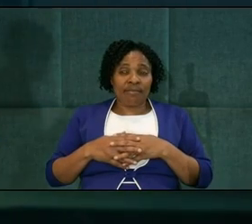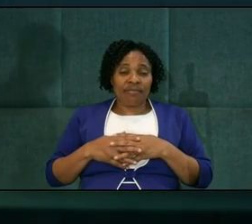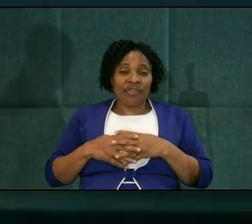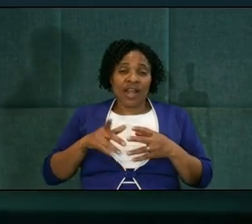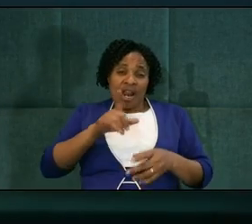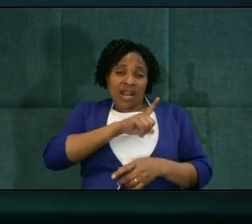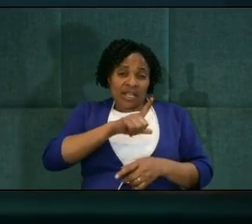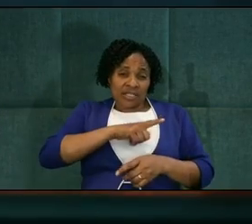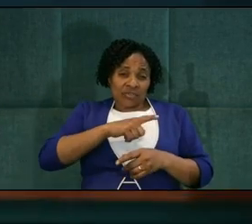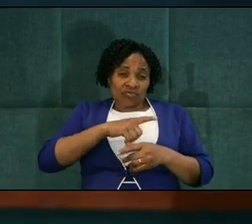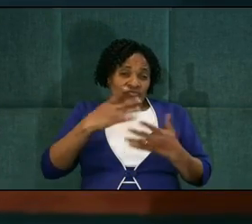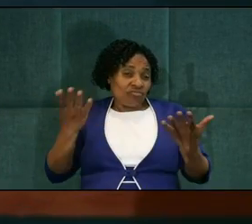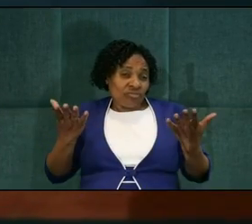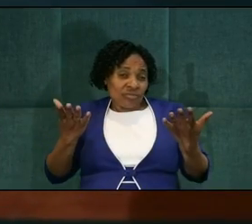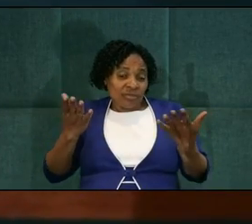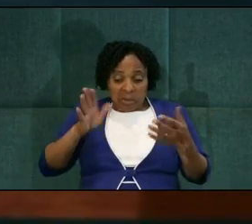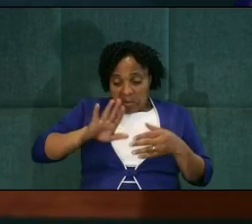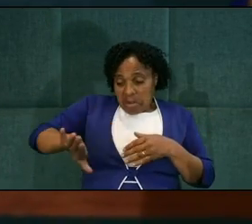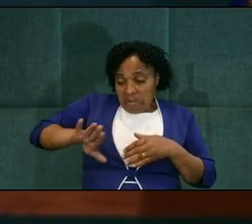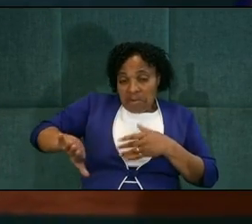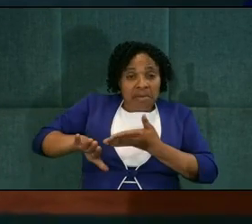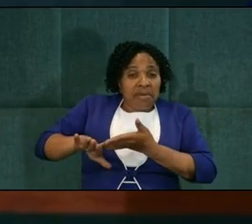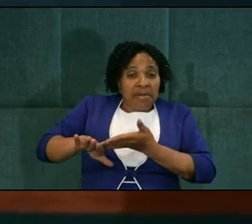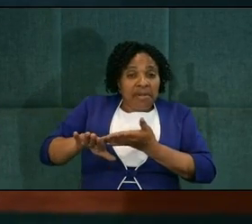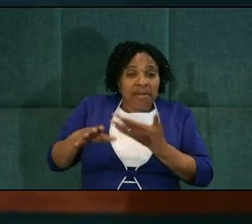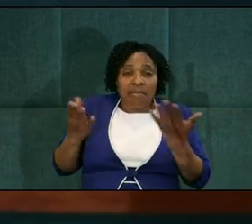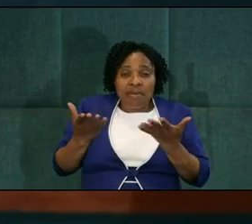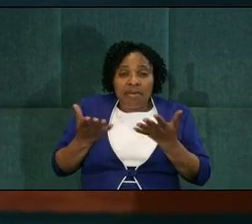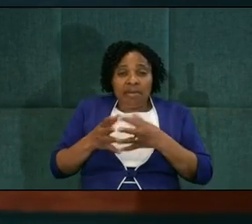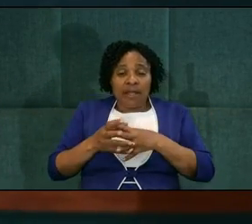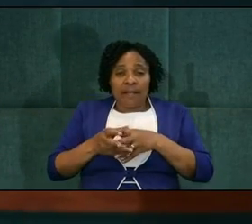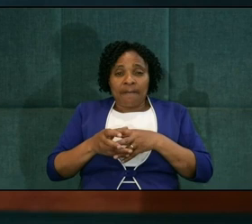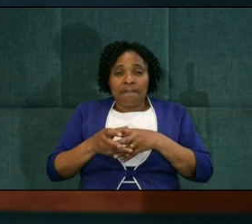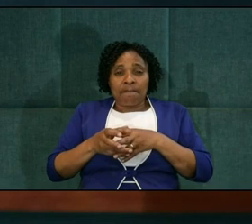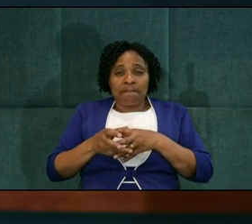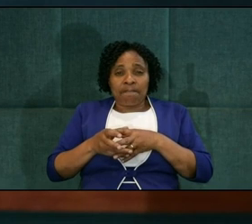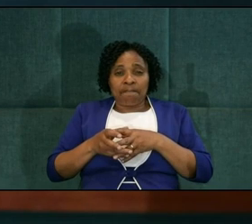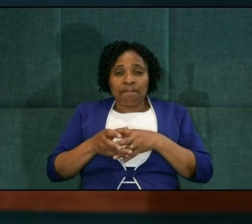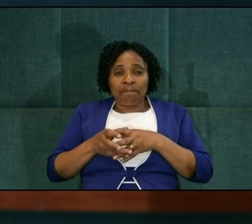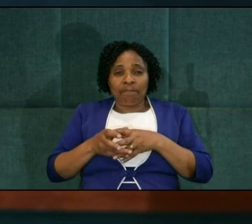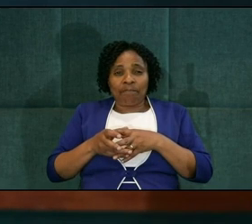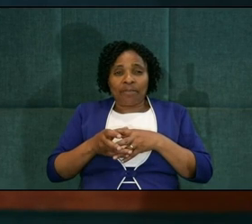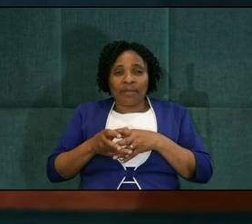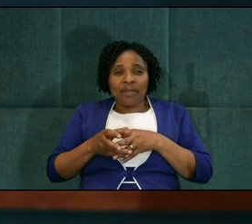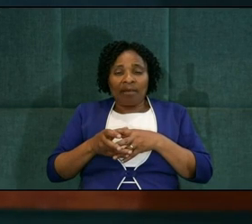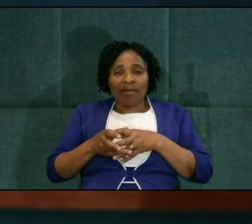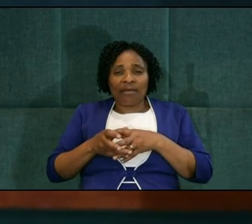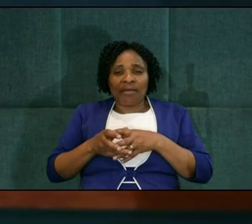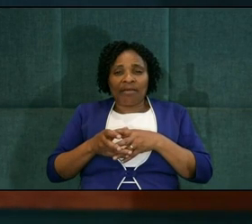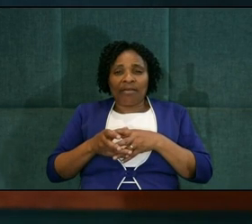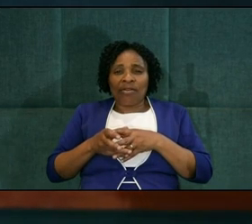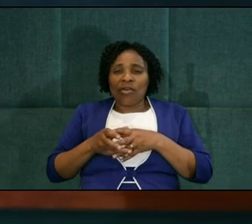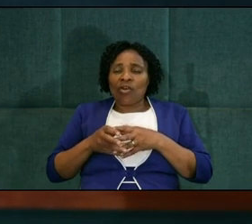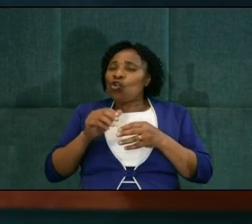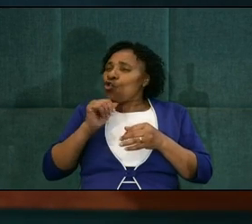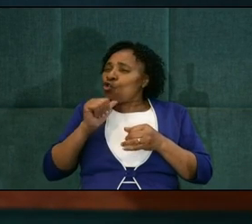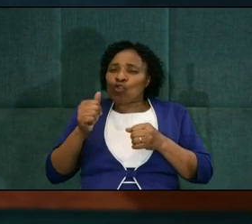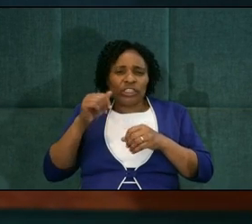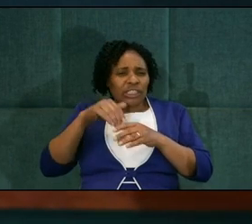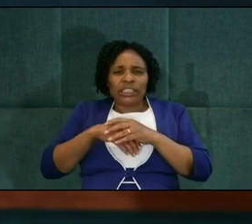Ladies, they left you out. They tend to always do that stuff. You're not in the census.